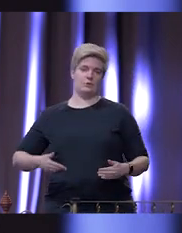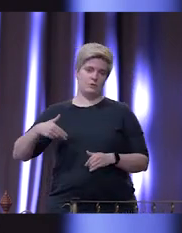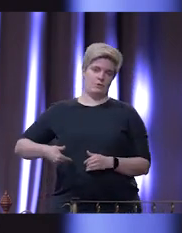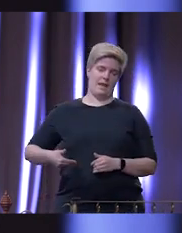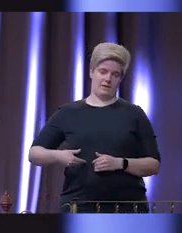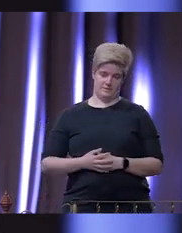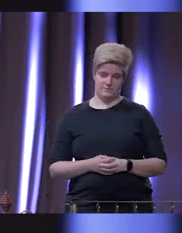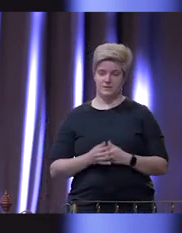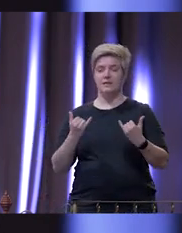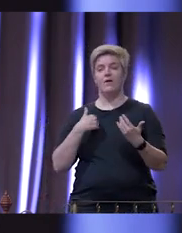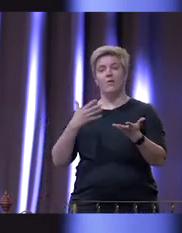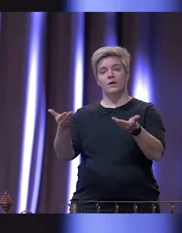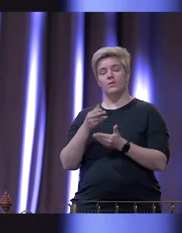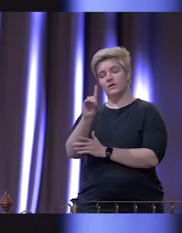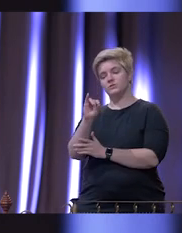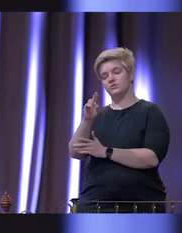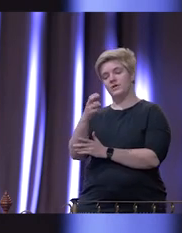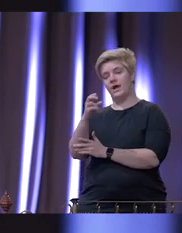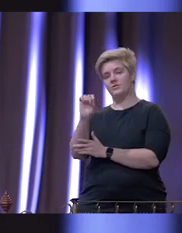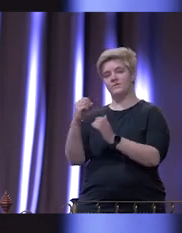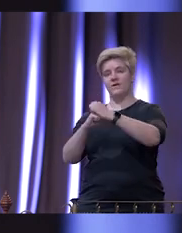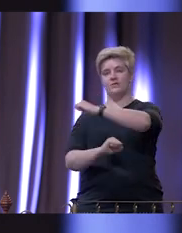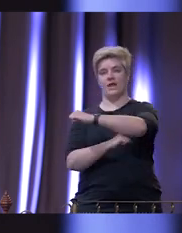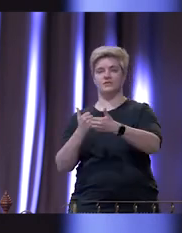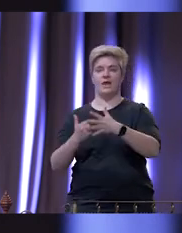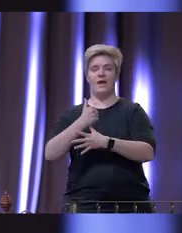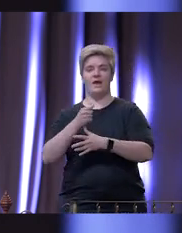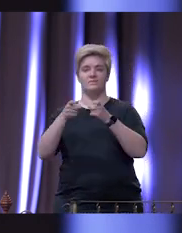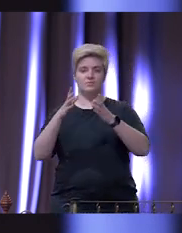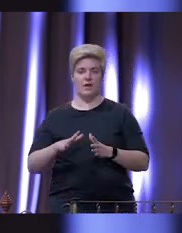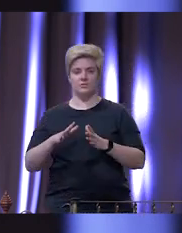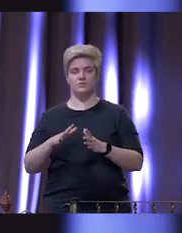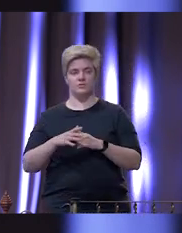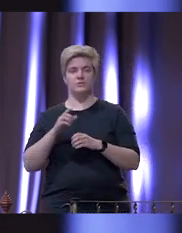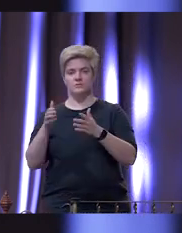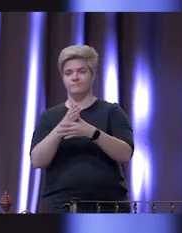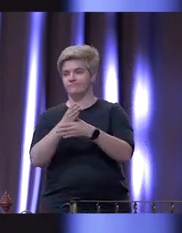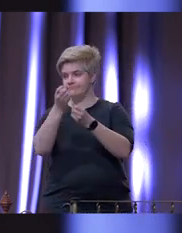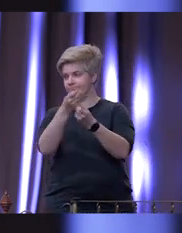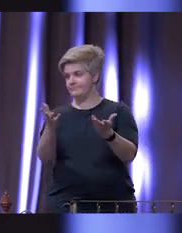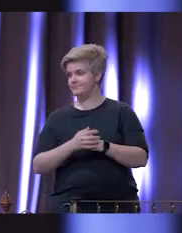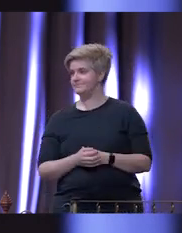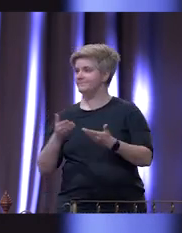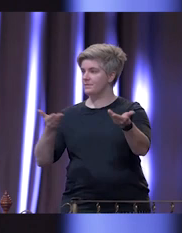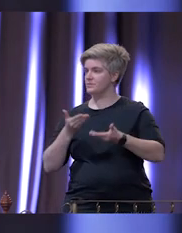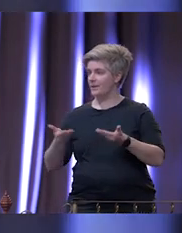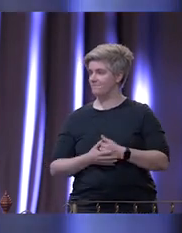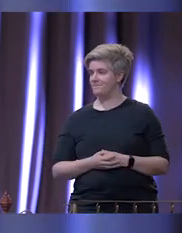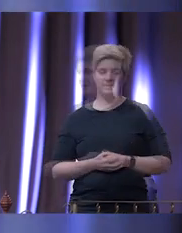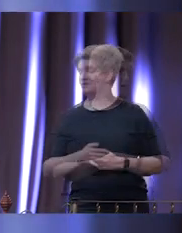humanity. Now I'd like to welcome Driehaus Foundation Executive Director Anne Lazar to share a few words. Please welcome